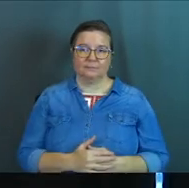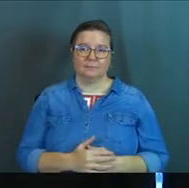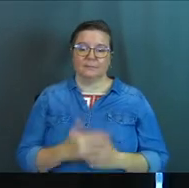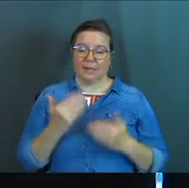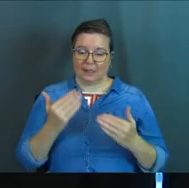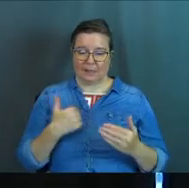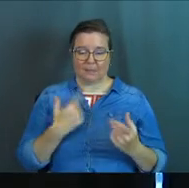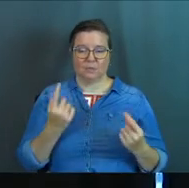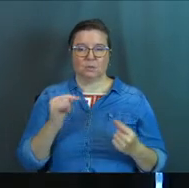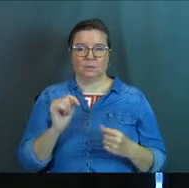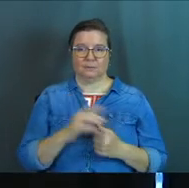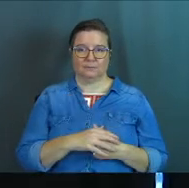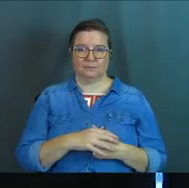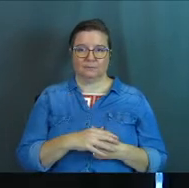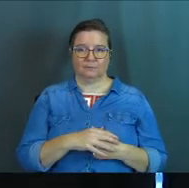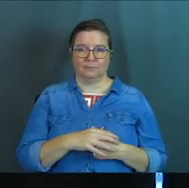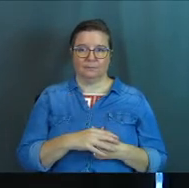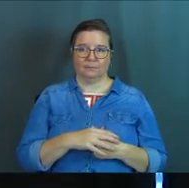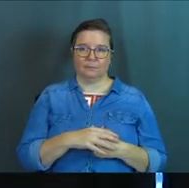Let me do it.